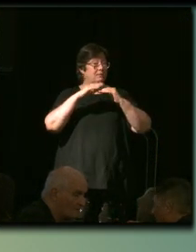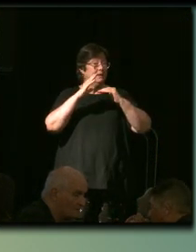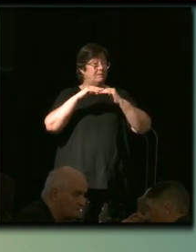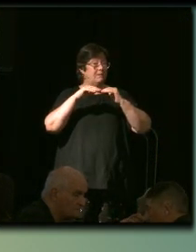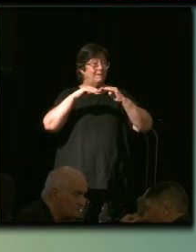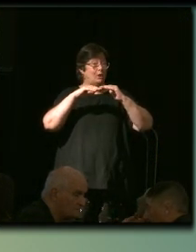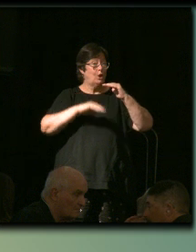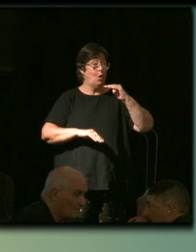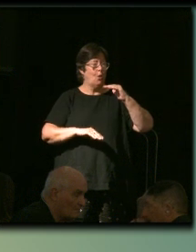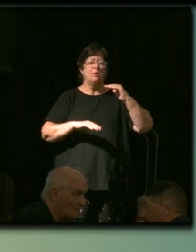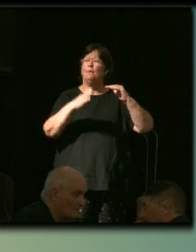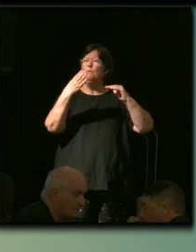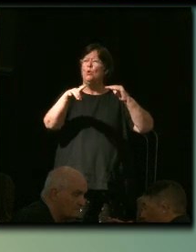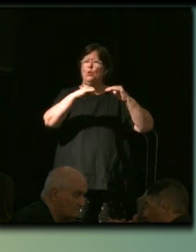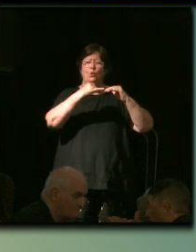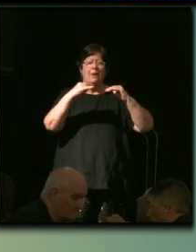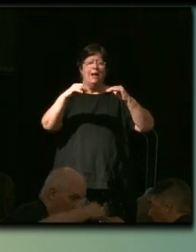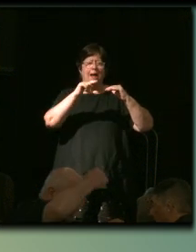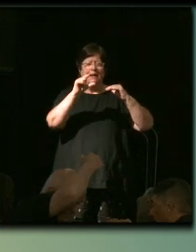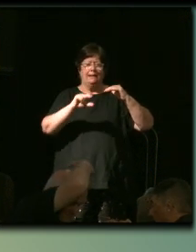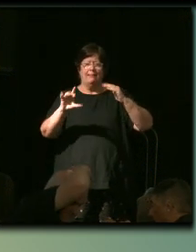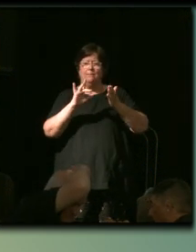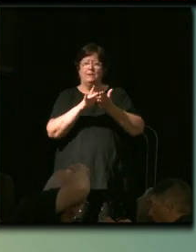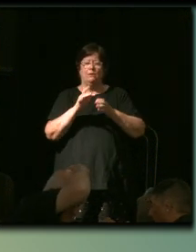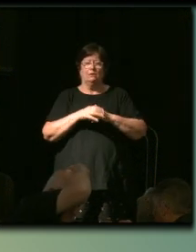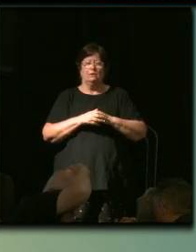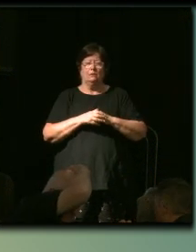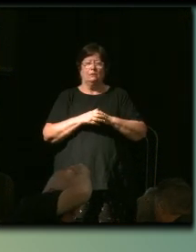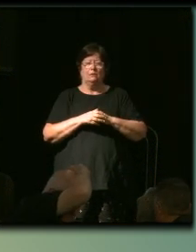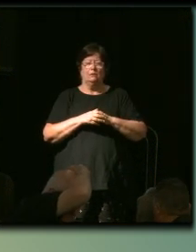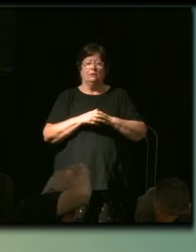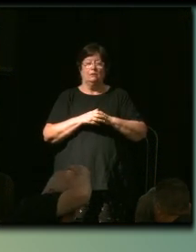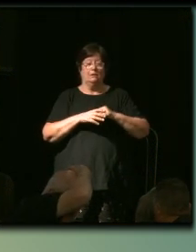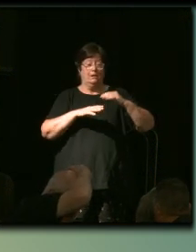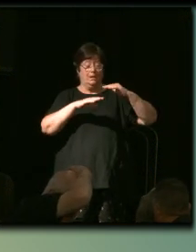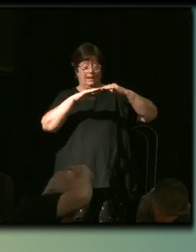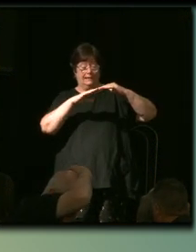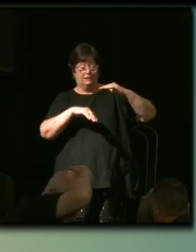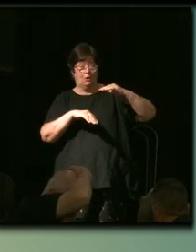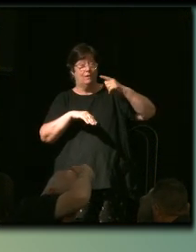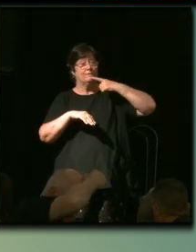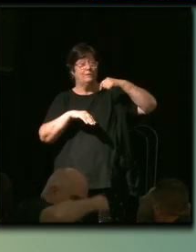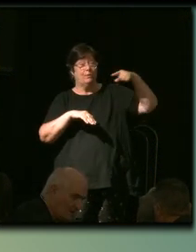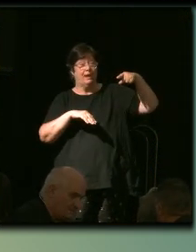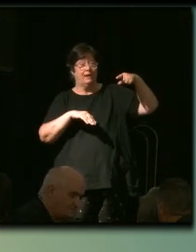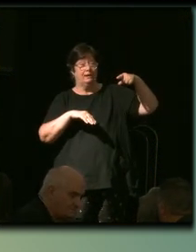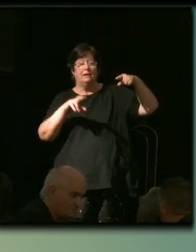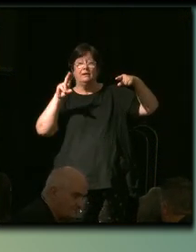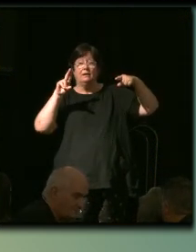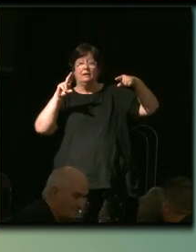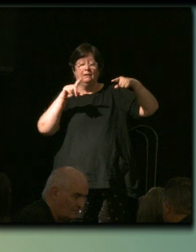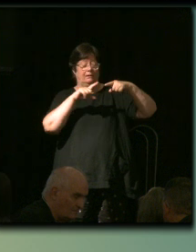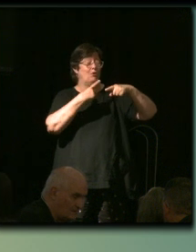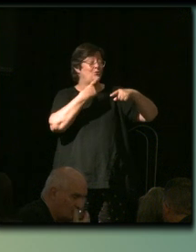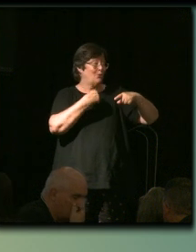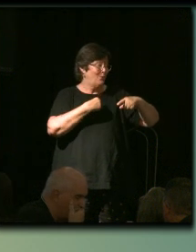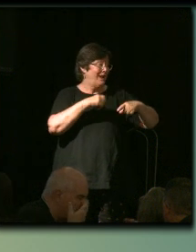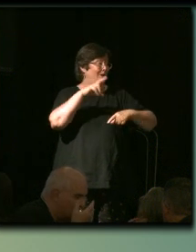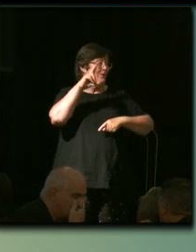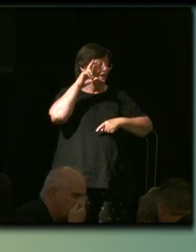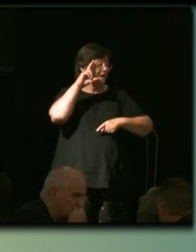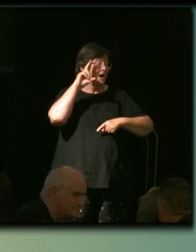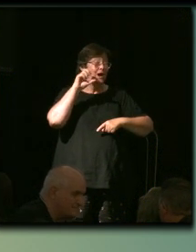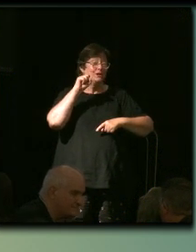blue line in the middle. Lowered from the red line, which are Usher mice that do not have